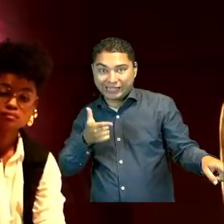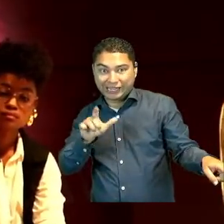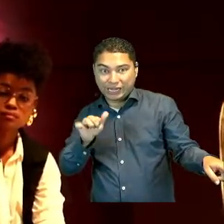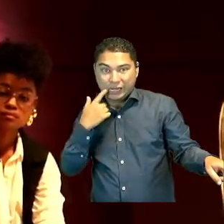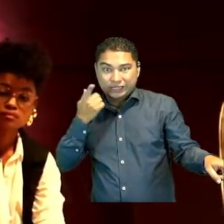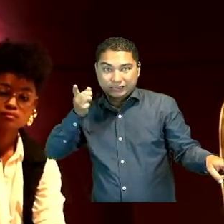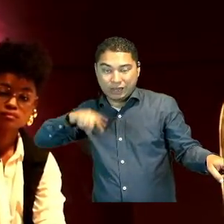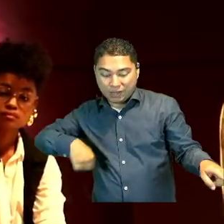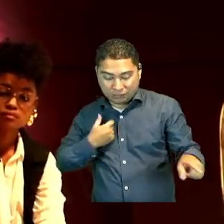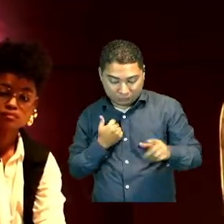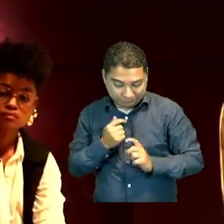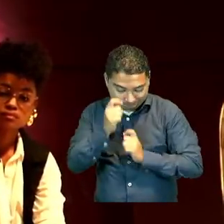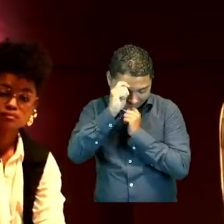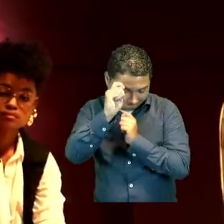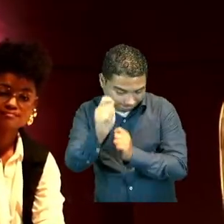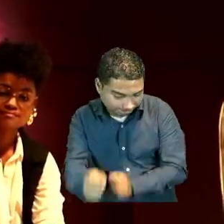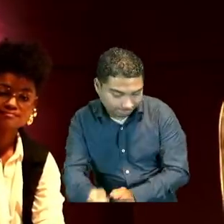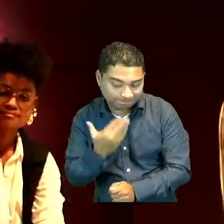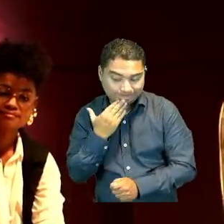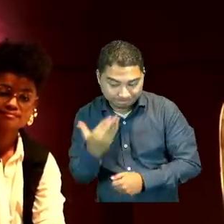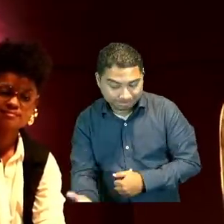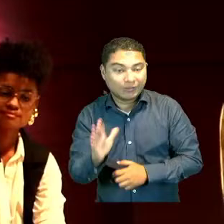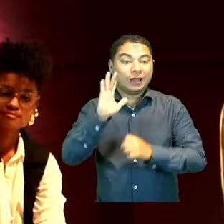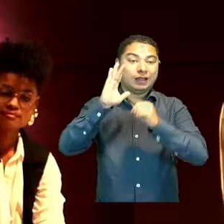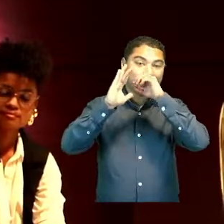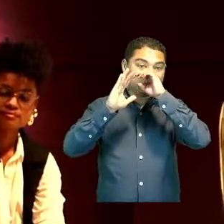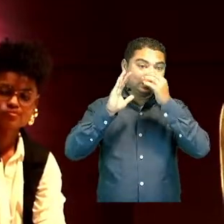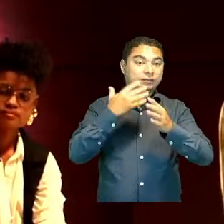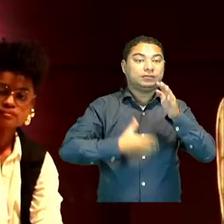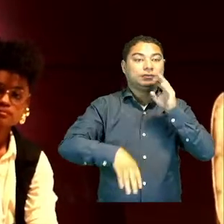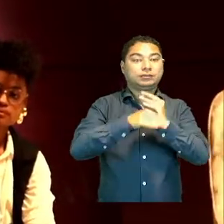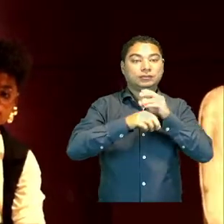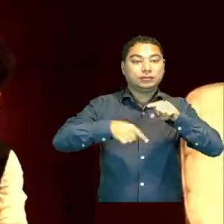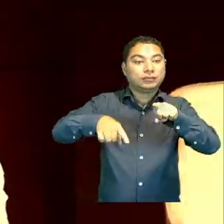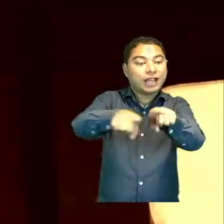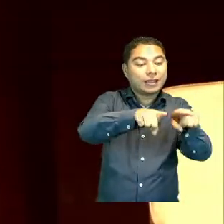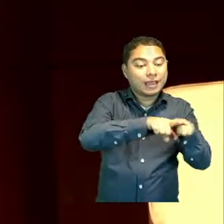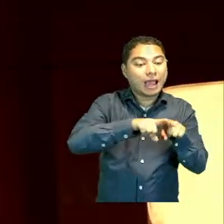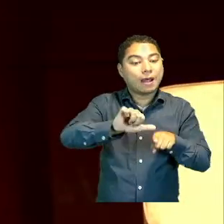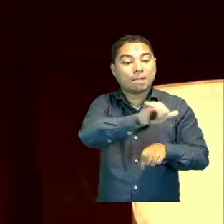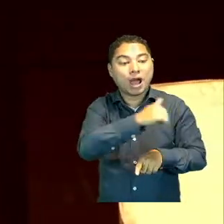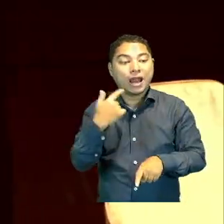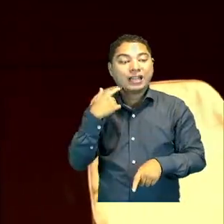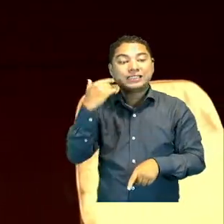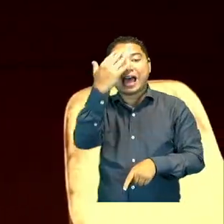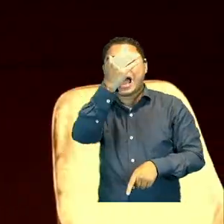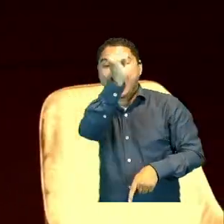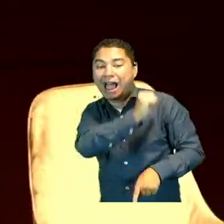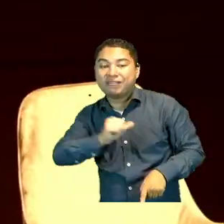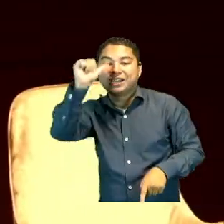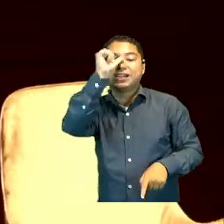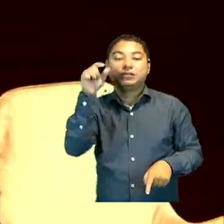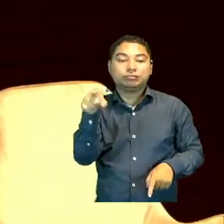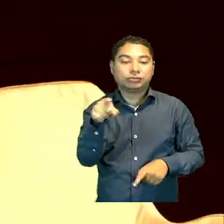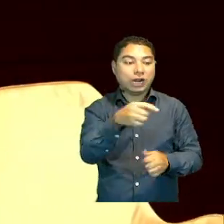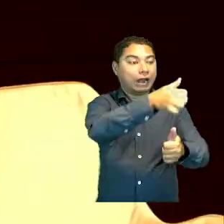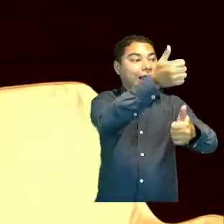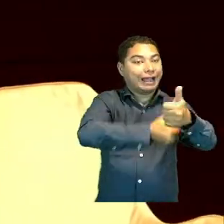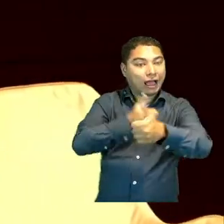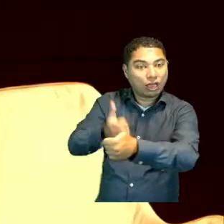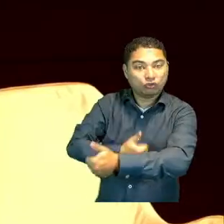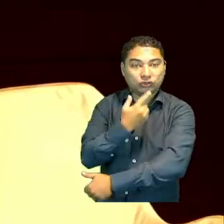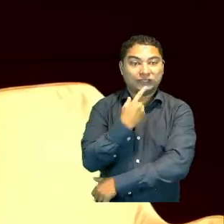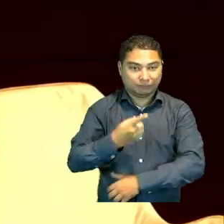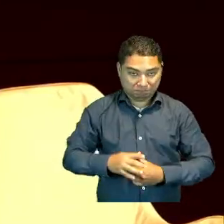dedicate it to one of our best female leaders, Angela. Thank you for being the leader that you are. I dedicated this to our African sisters, to each one of